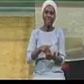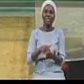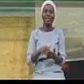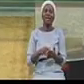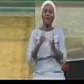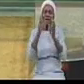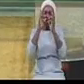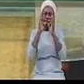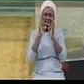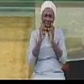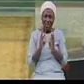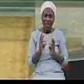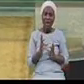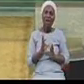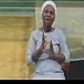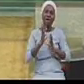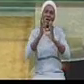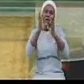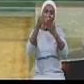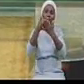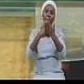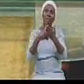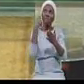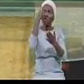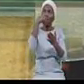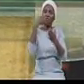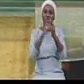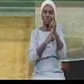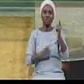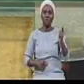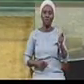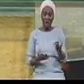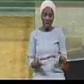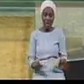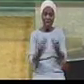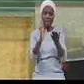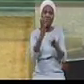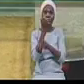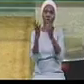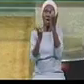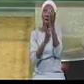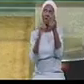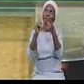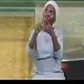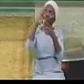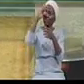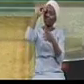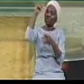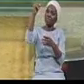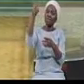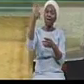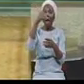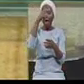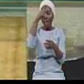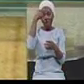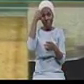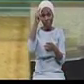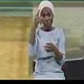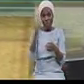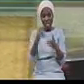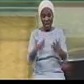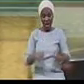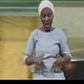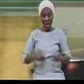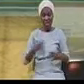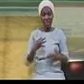the face of the Lord. Lift up thy hands toward him for the life of thy young children. He's